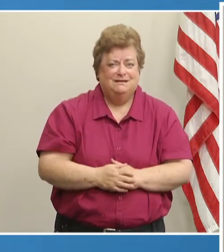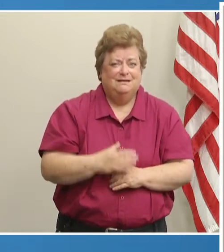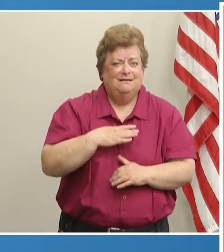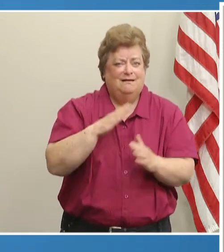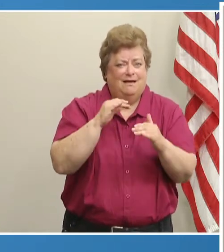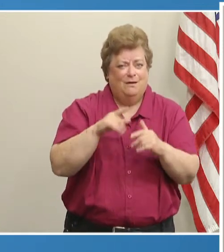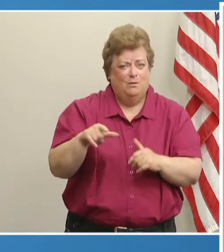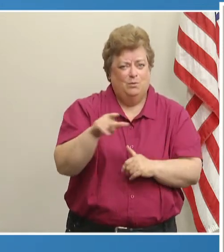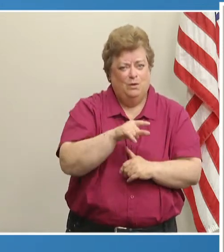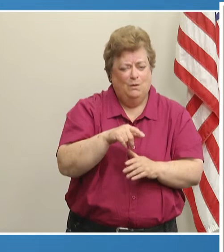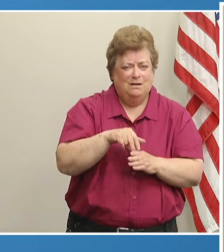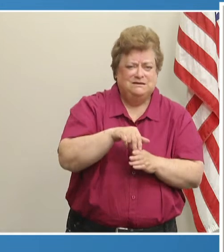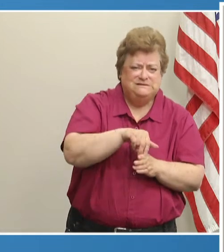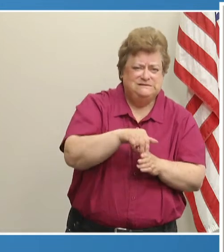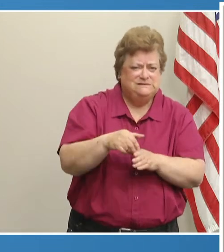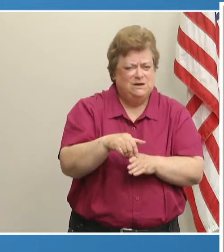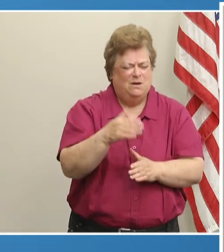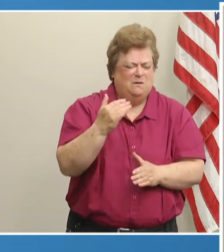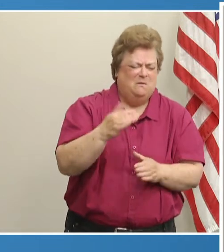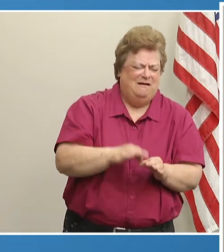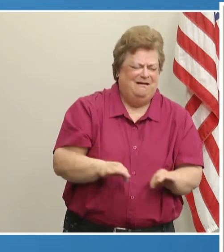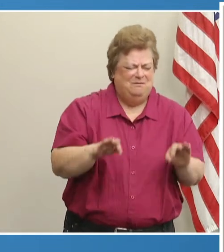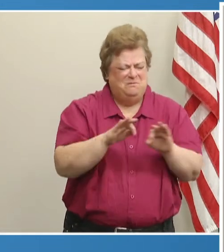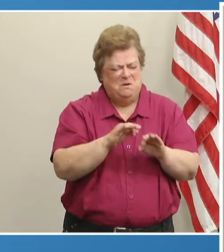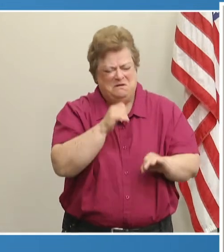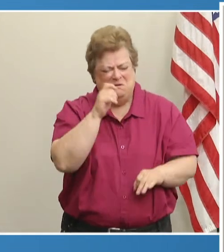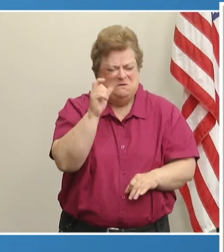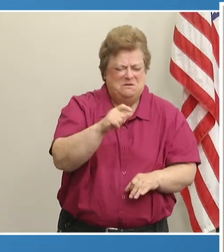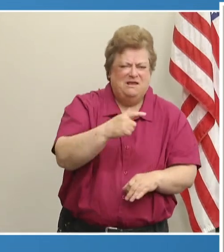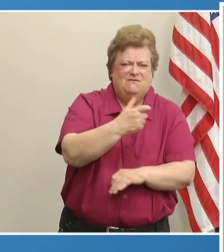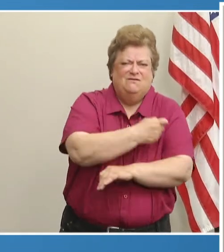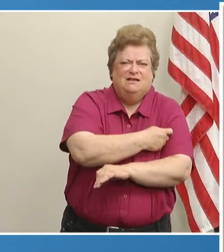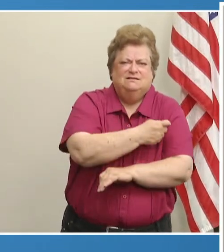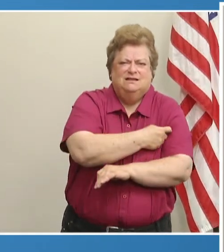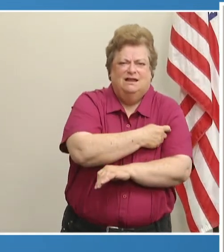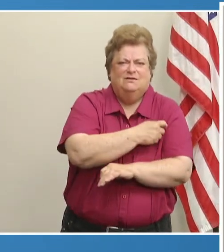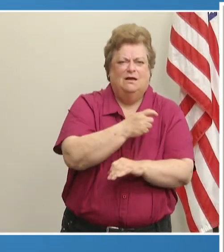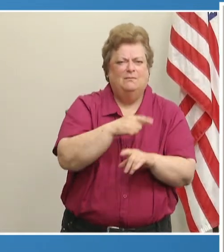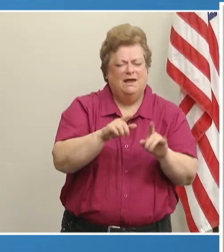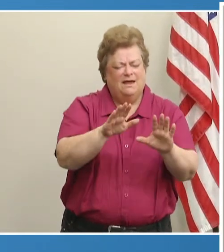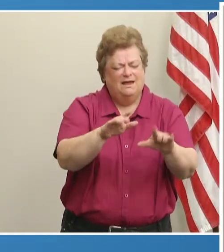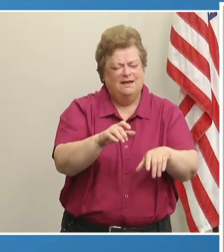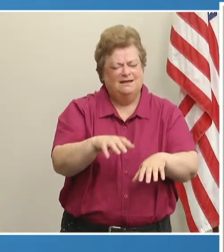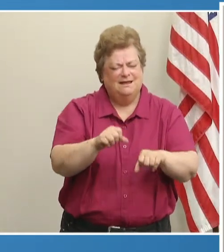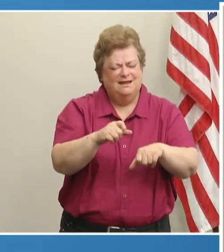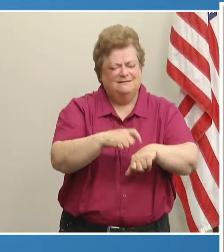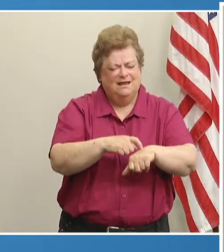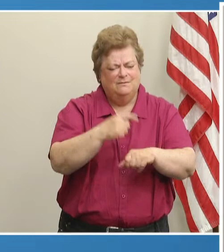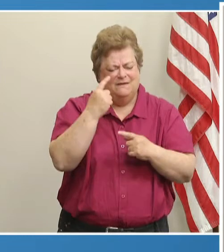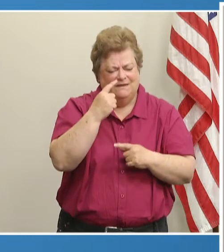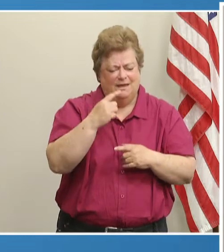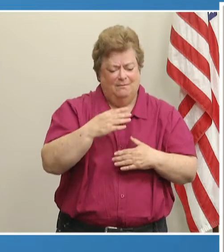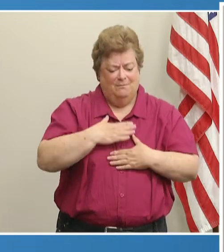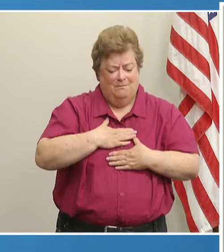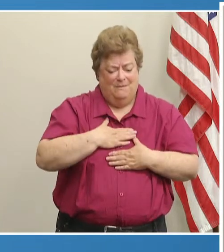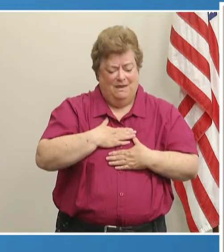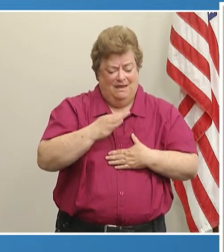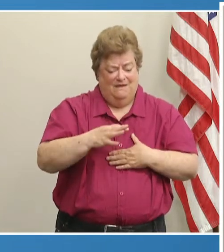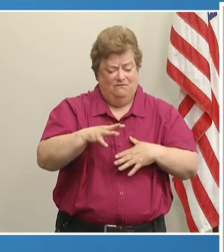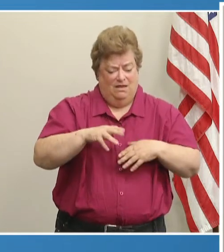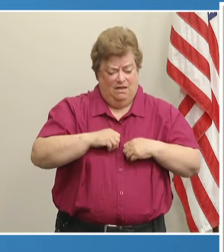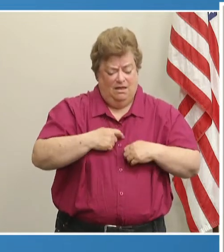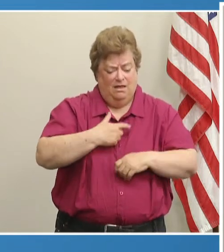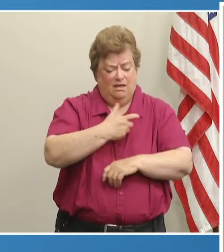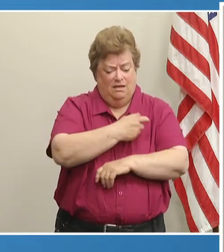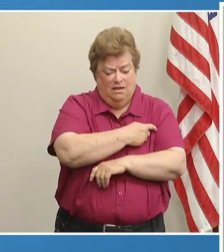on the fence about why it matters to get vaccinated, you will pause to consider what your vaccination might mean to a